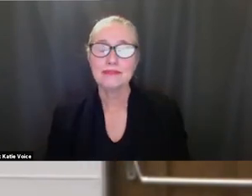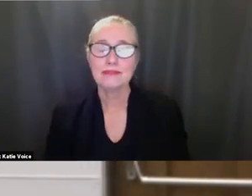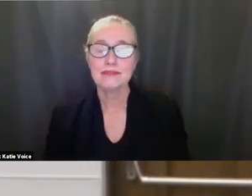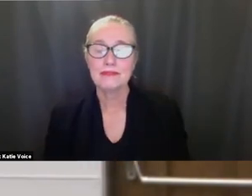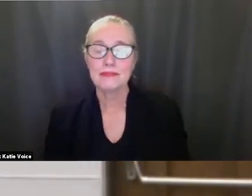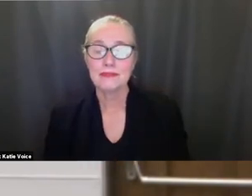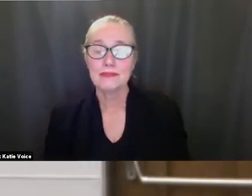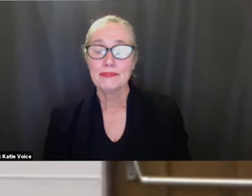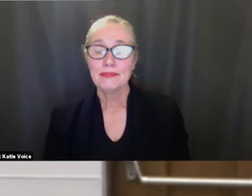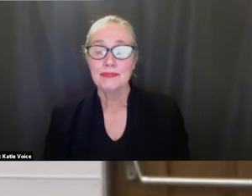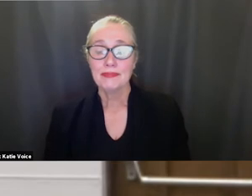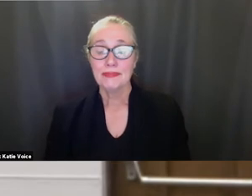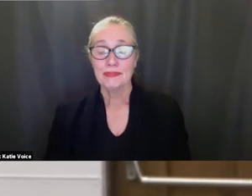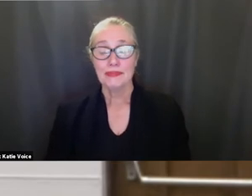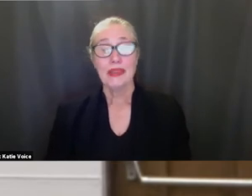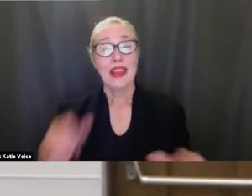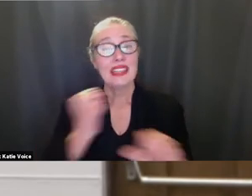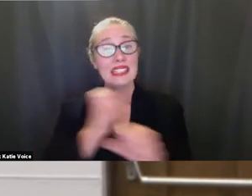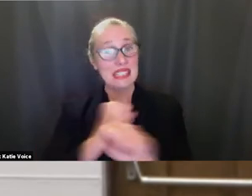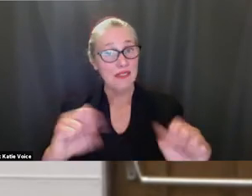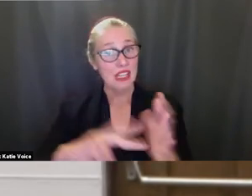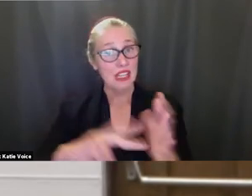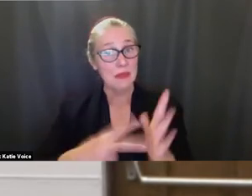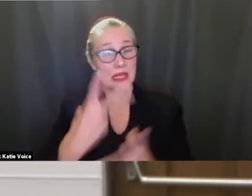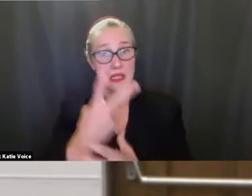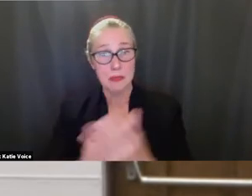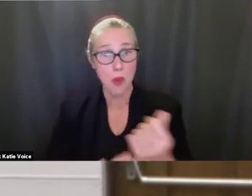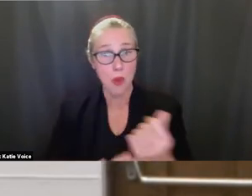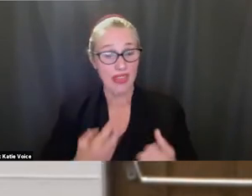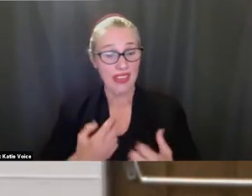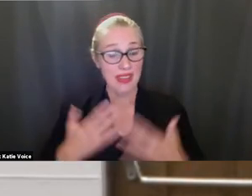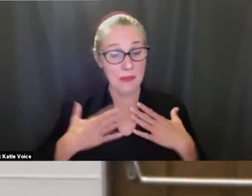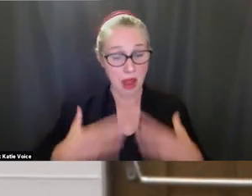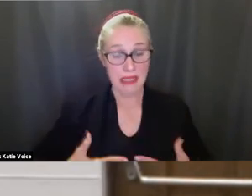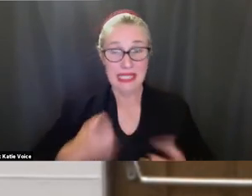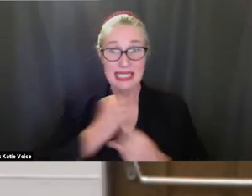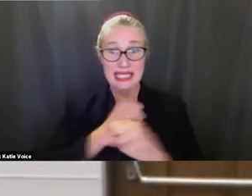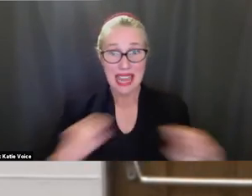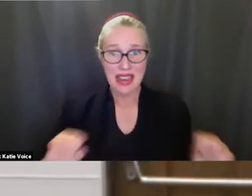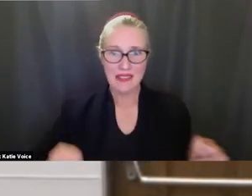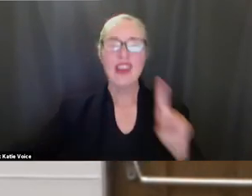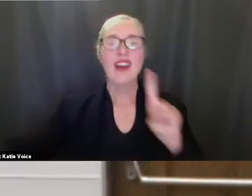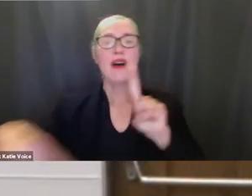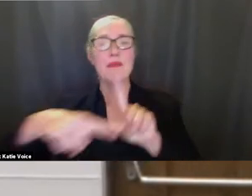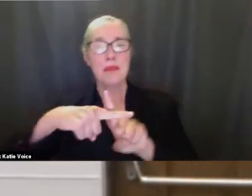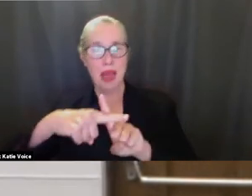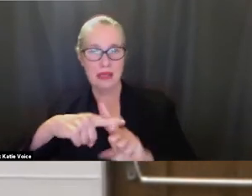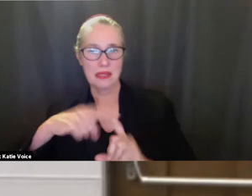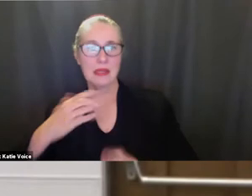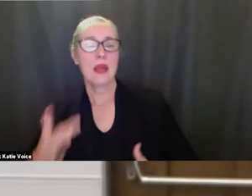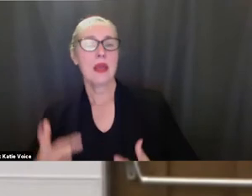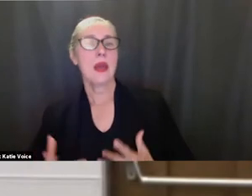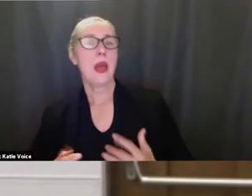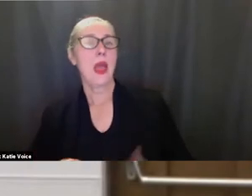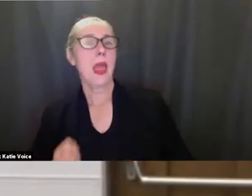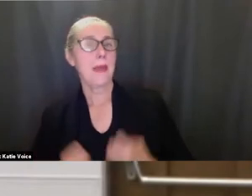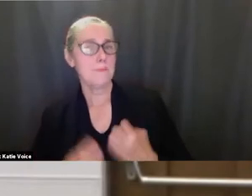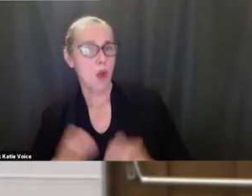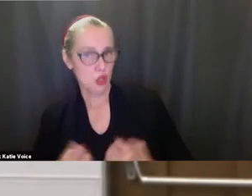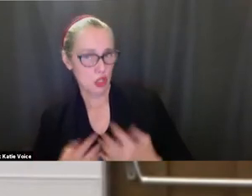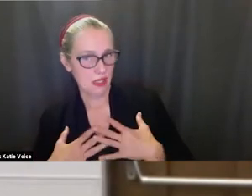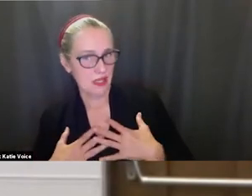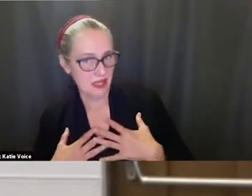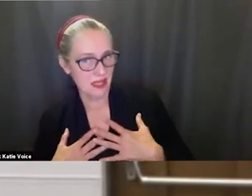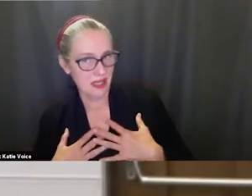safety is both physical and emotional and it's important that we recognize both and